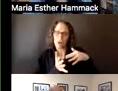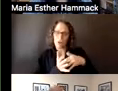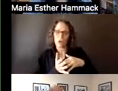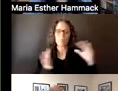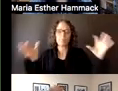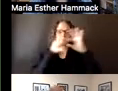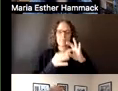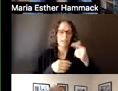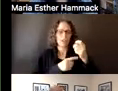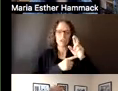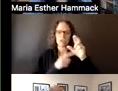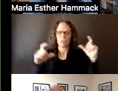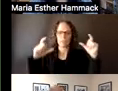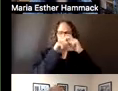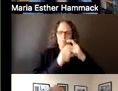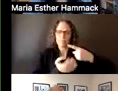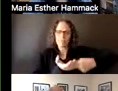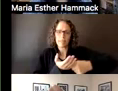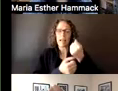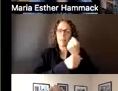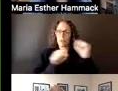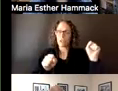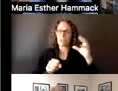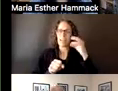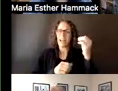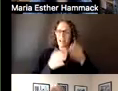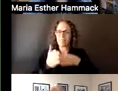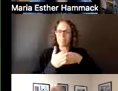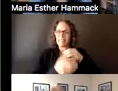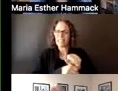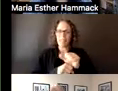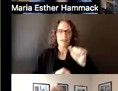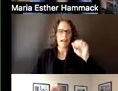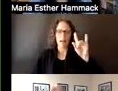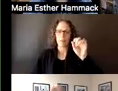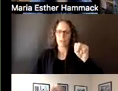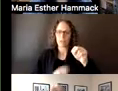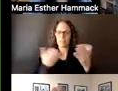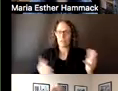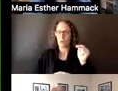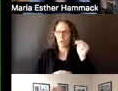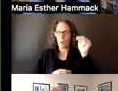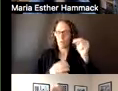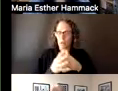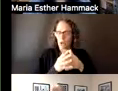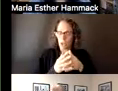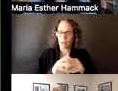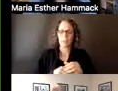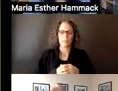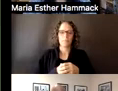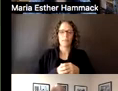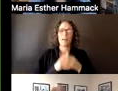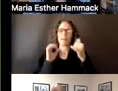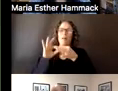of liberation and abolition in North America and the Black diaspora in Mexico. She is currently revising her first book, Channels